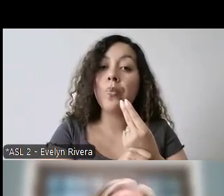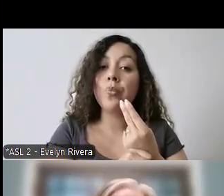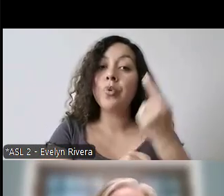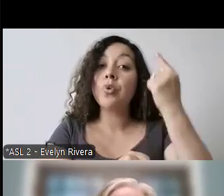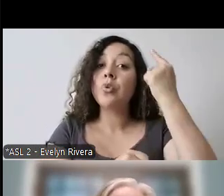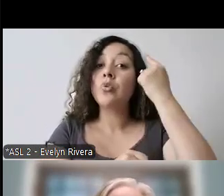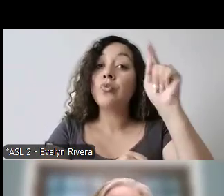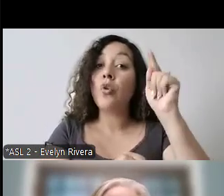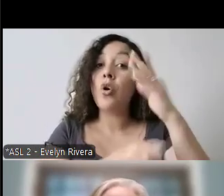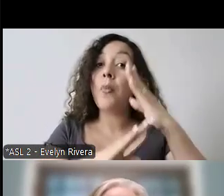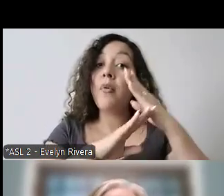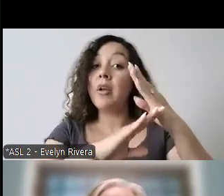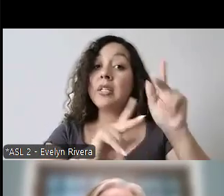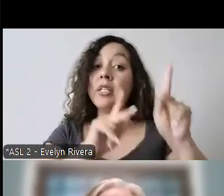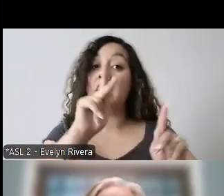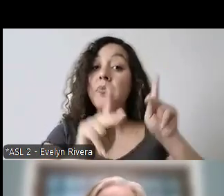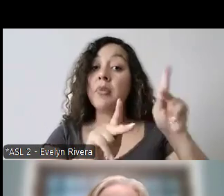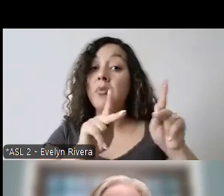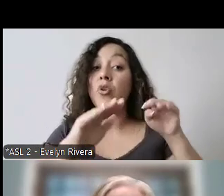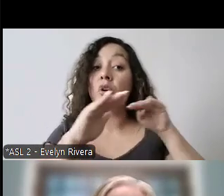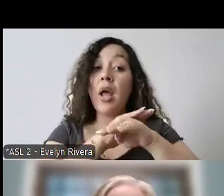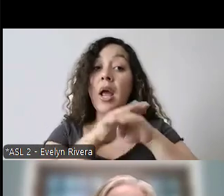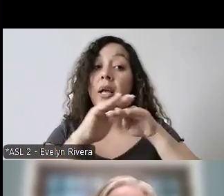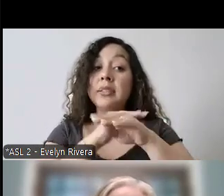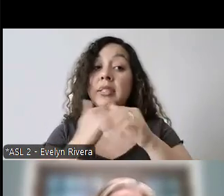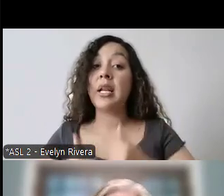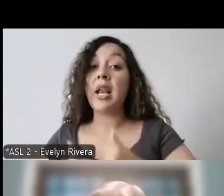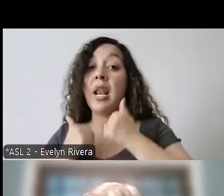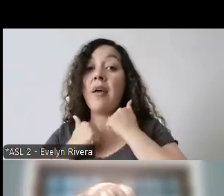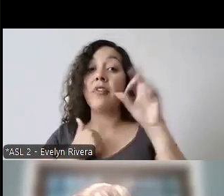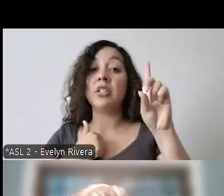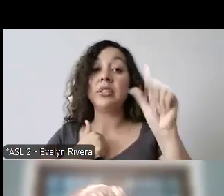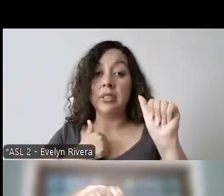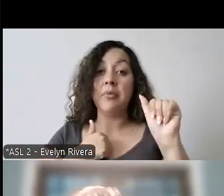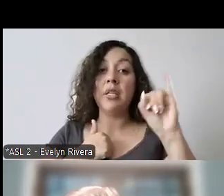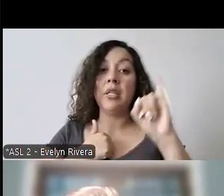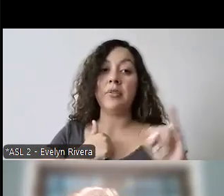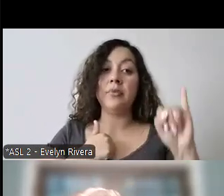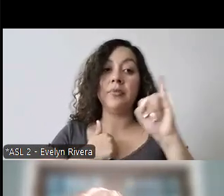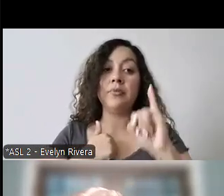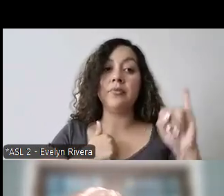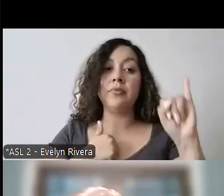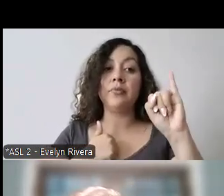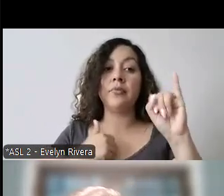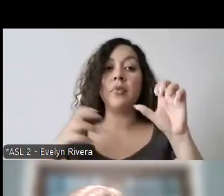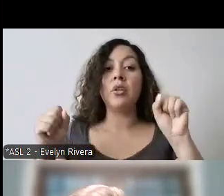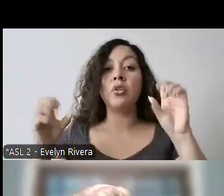prohibit people from being able to access life or disability insurance. So this one